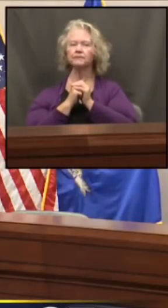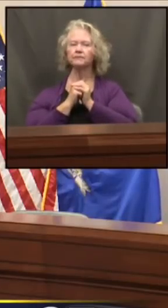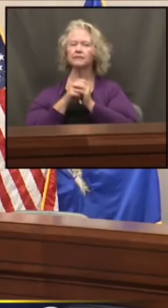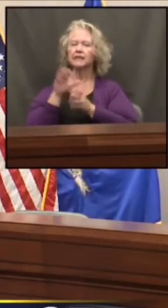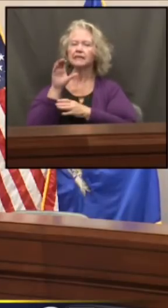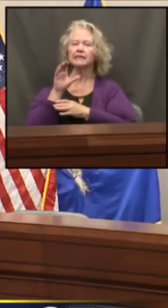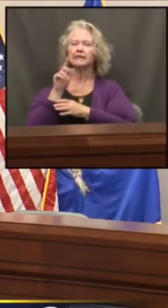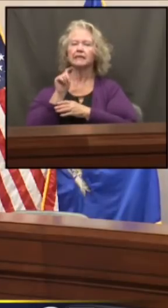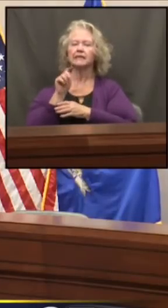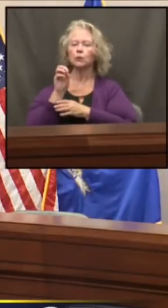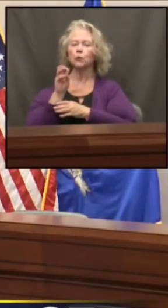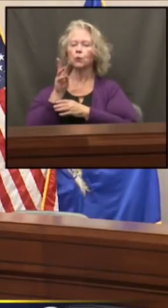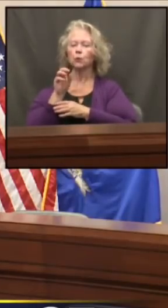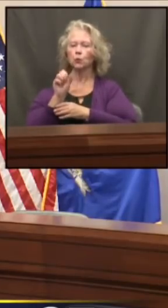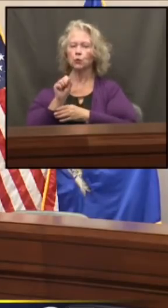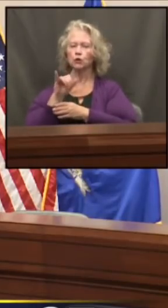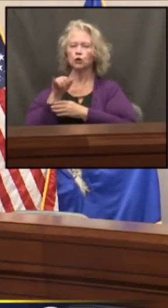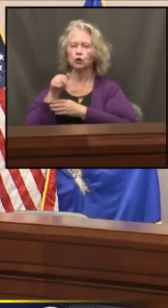CT News Junkie.